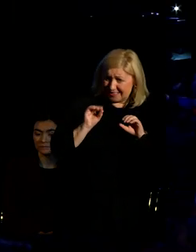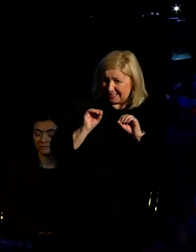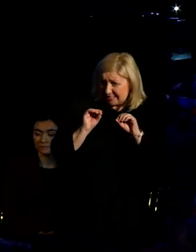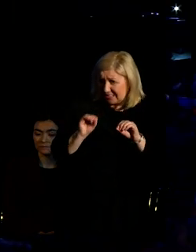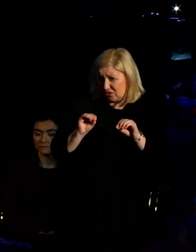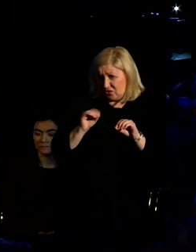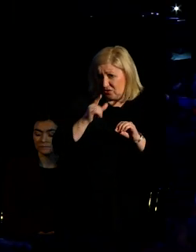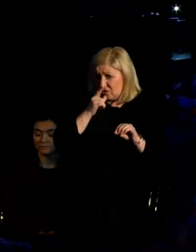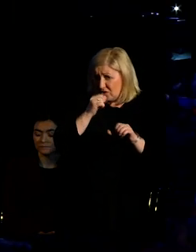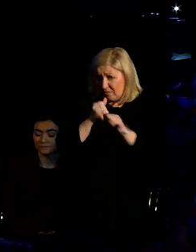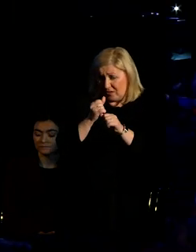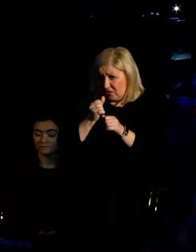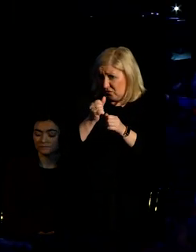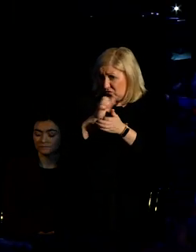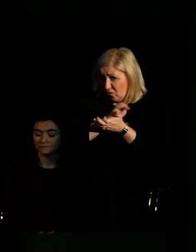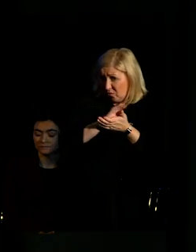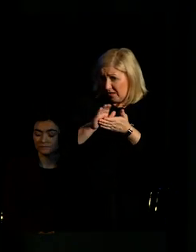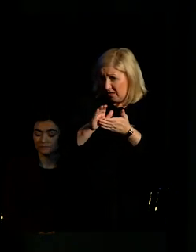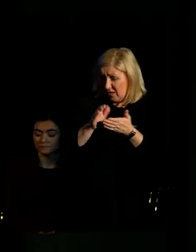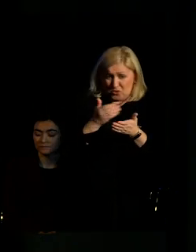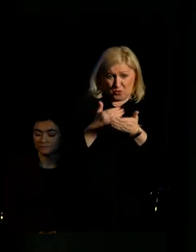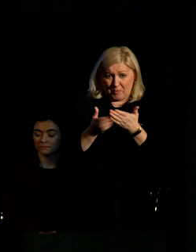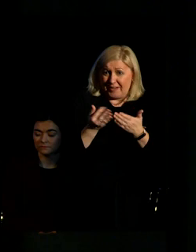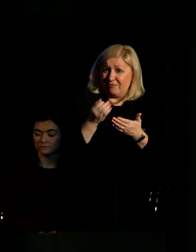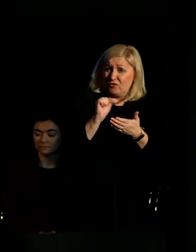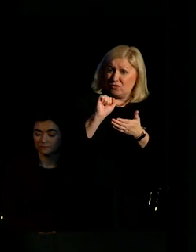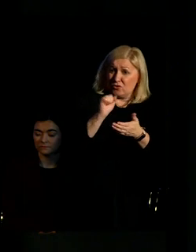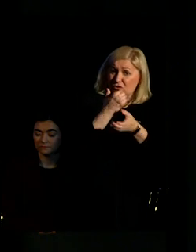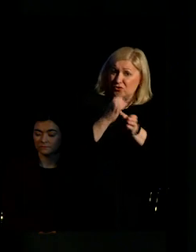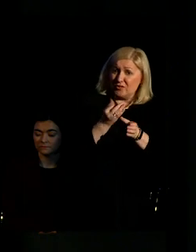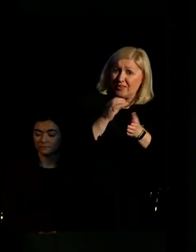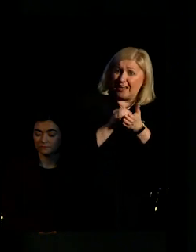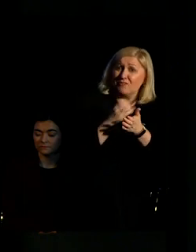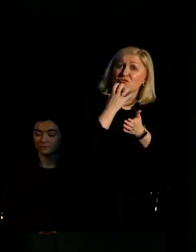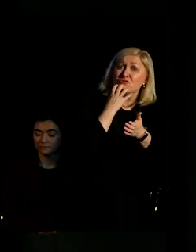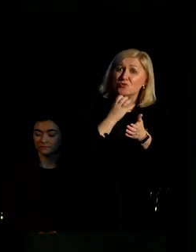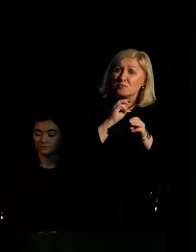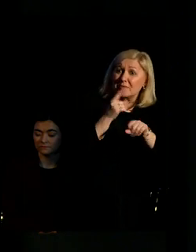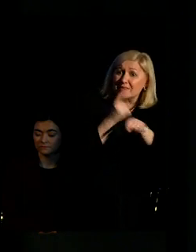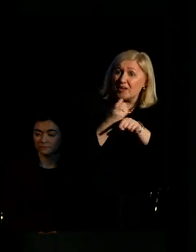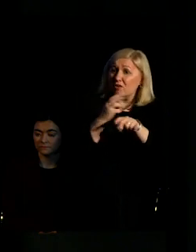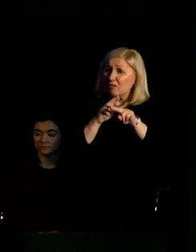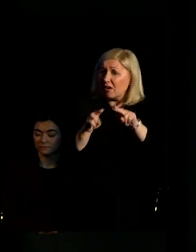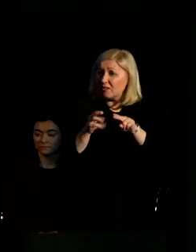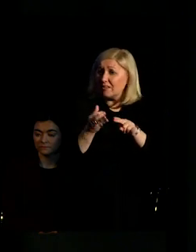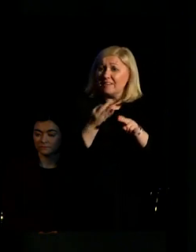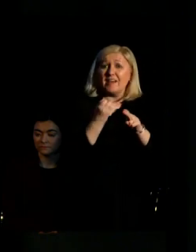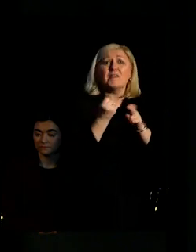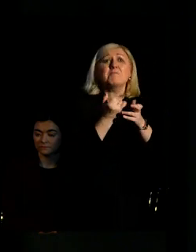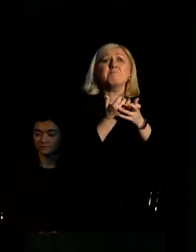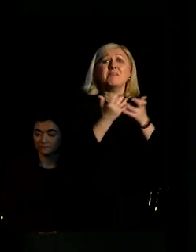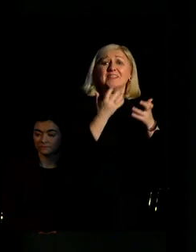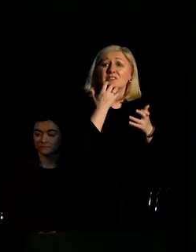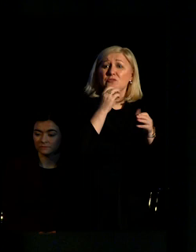are Jews in your respective countries or not, whether there are many or few or